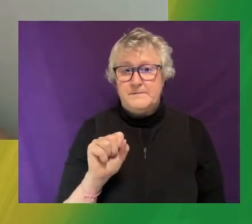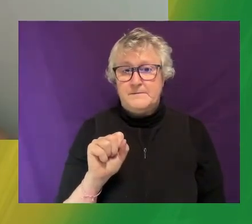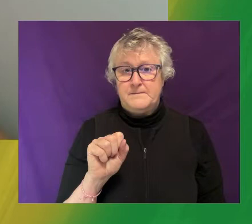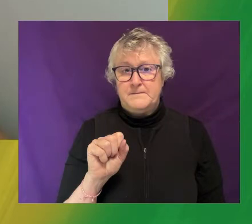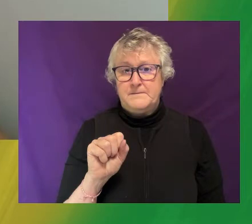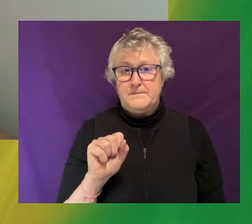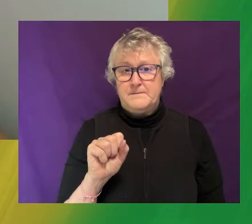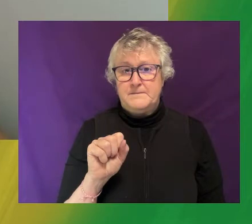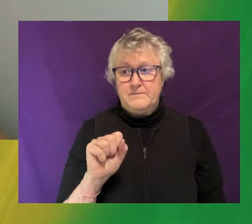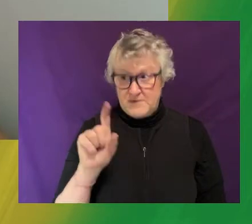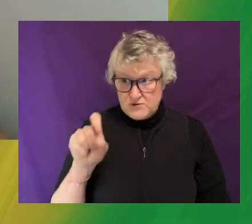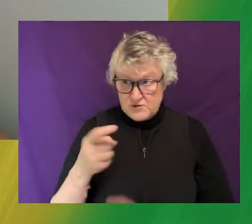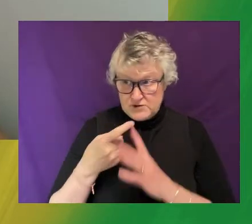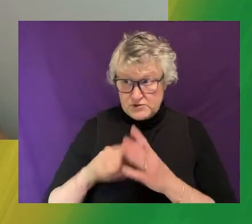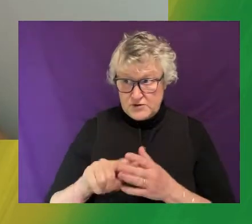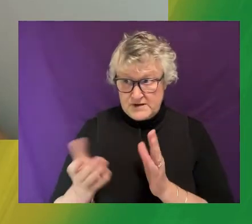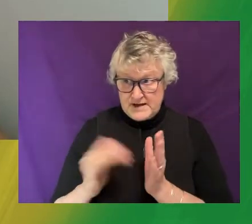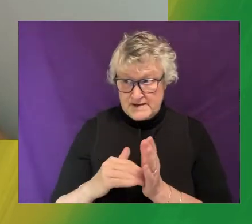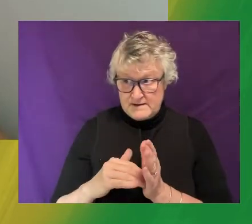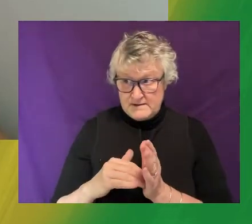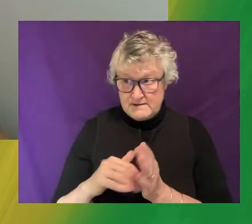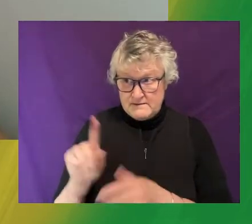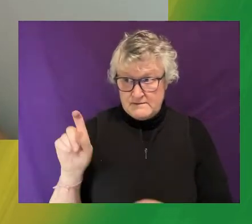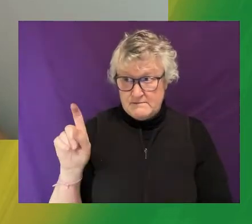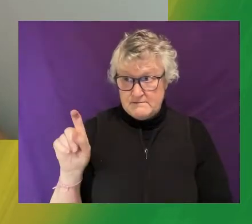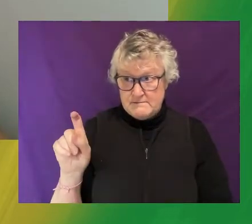Shall I restart?